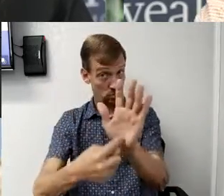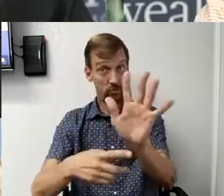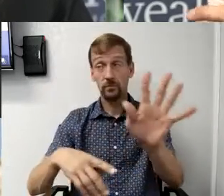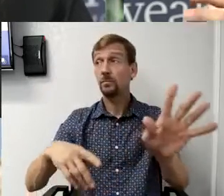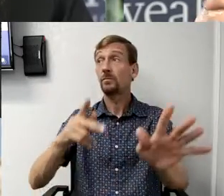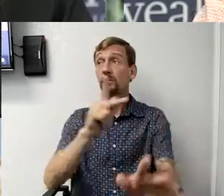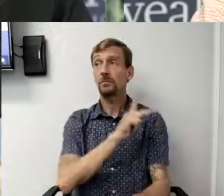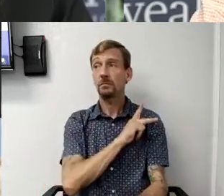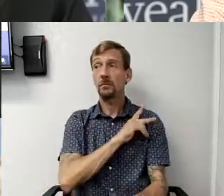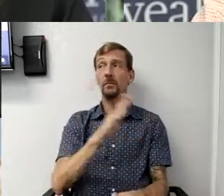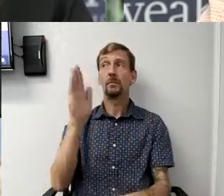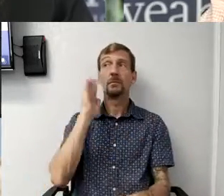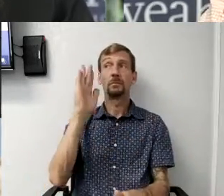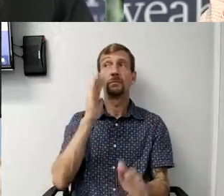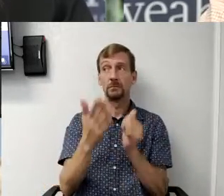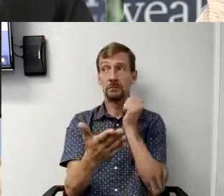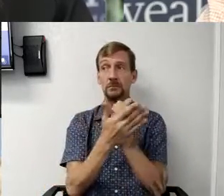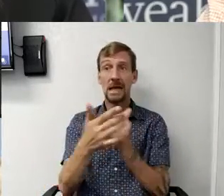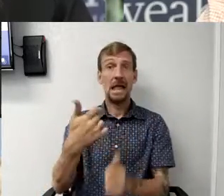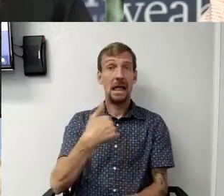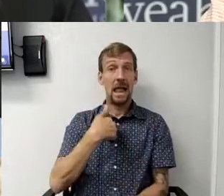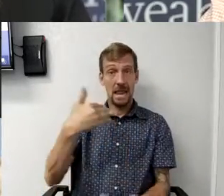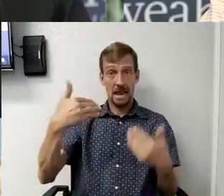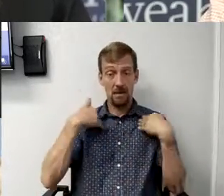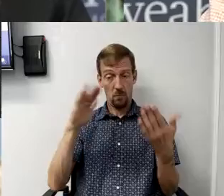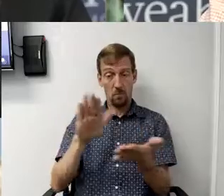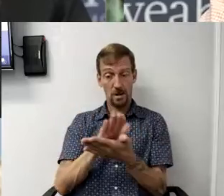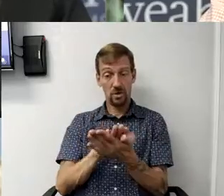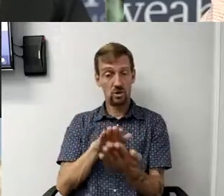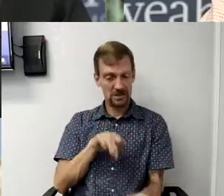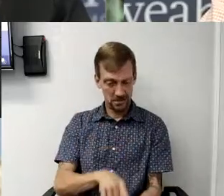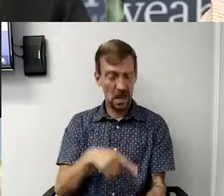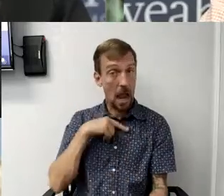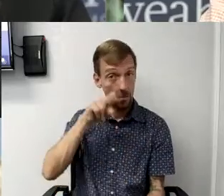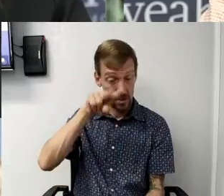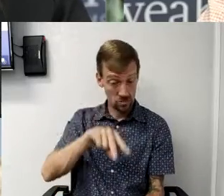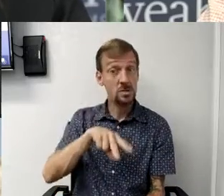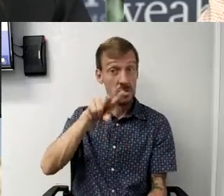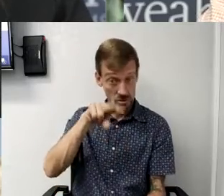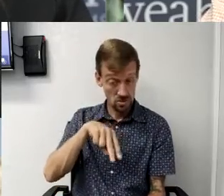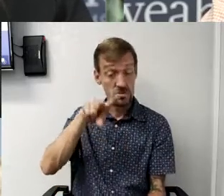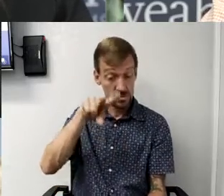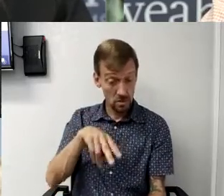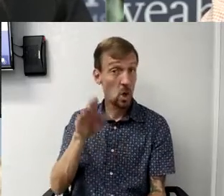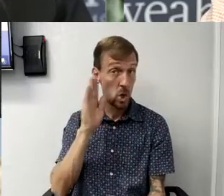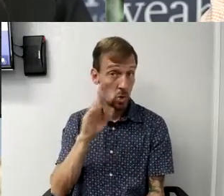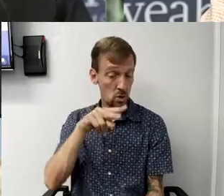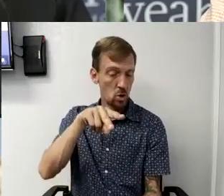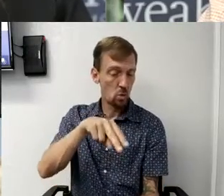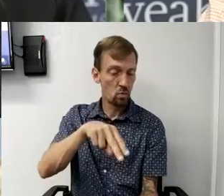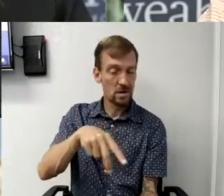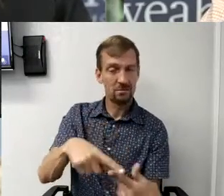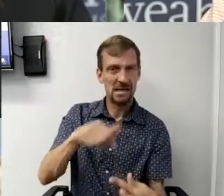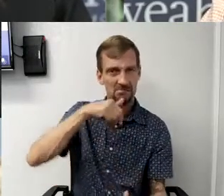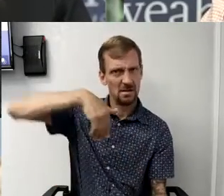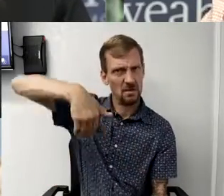going to kind of look at my papers a little bit because I looked at this last Friday and I haven't reviewed, and it's